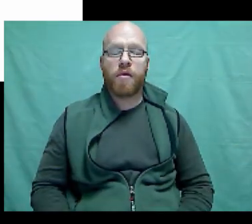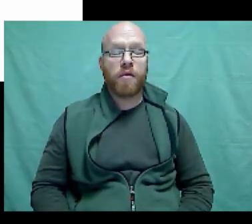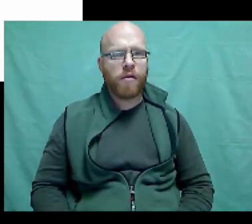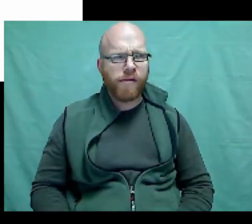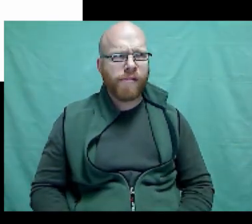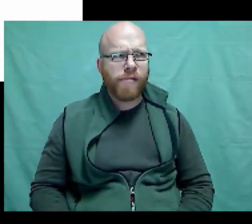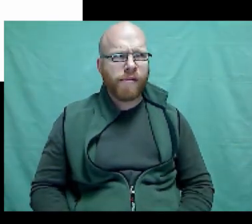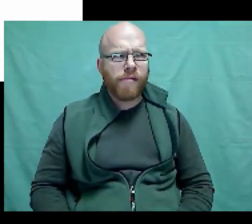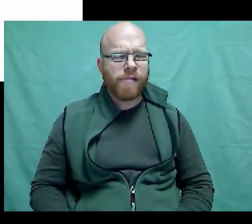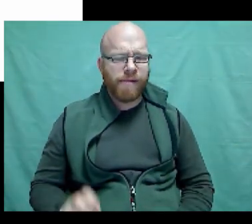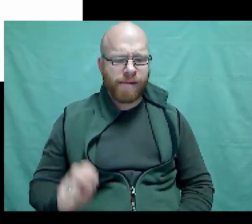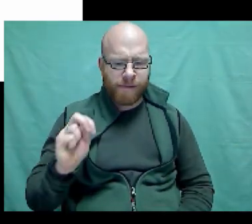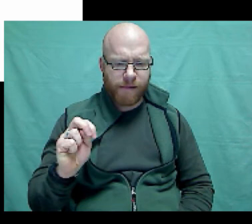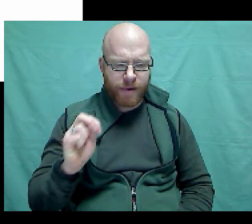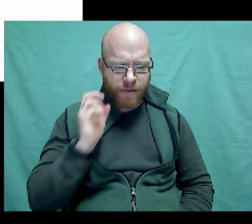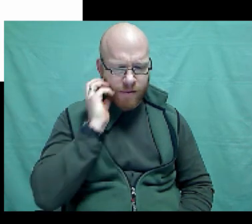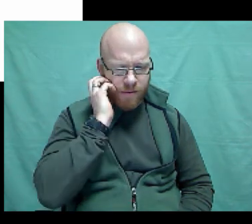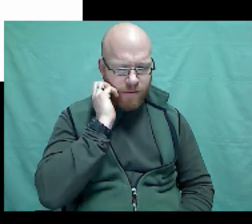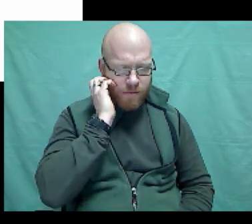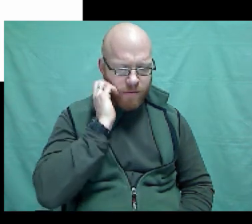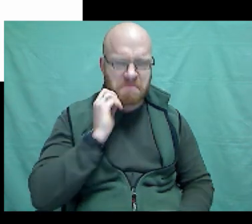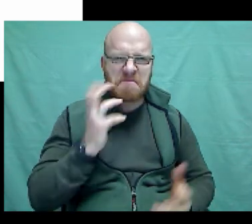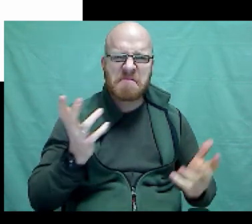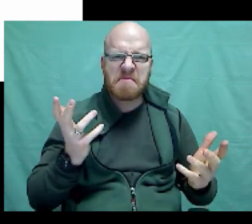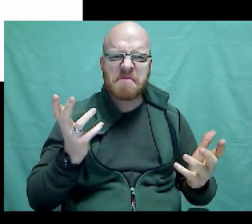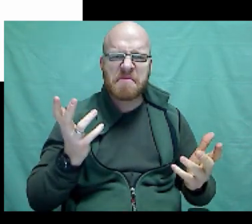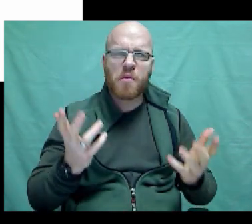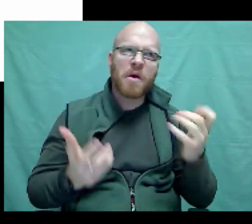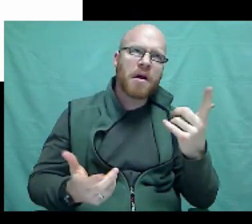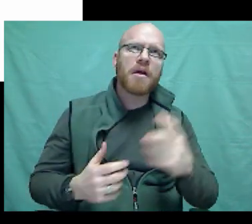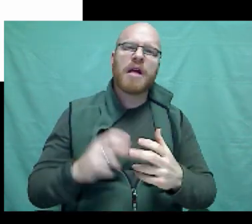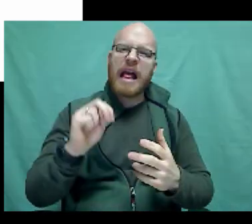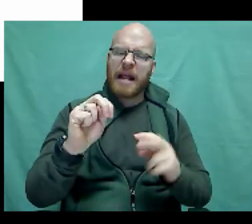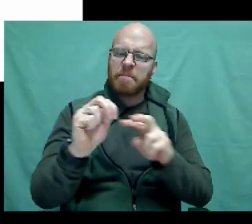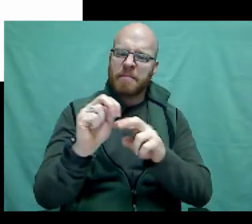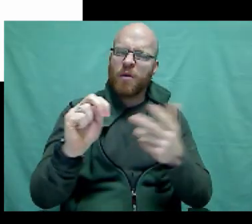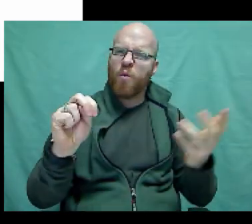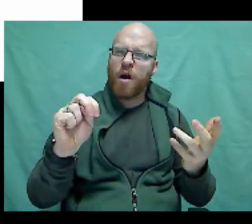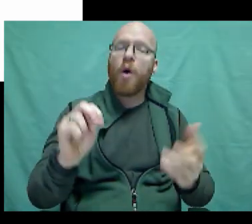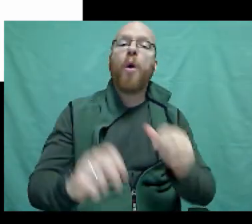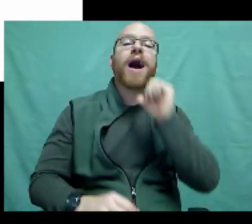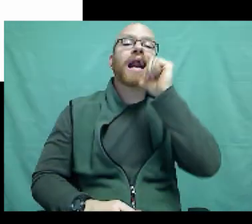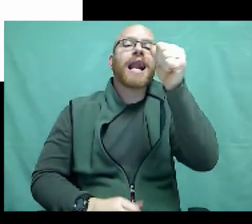So we've already figured the n. Now n is equal to 422.